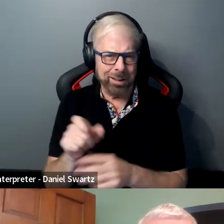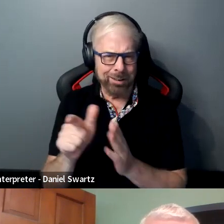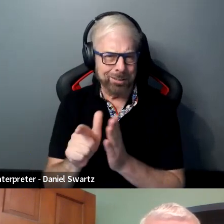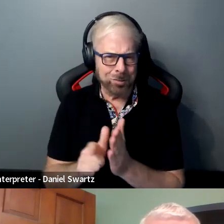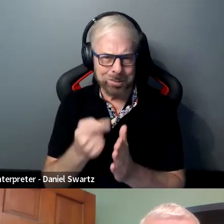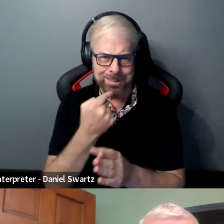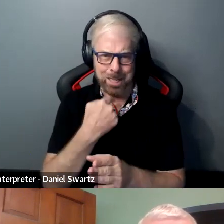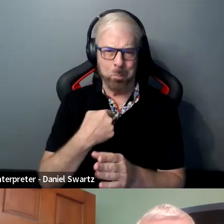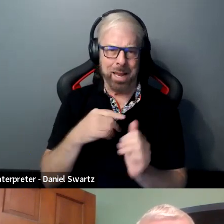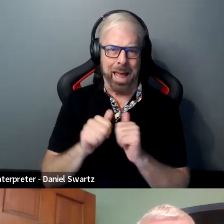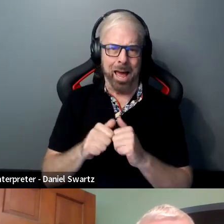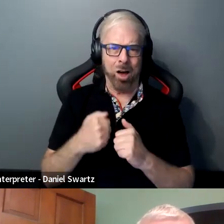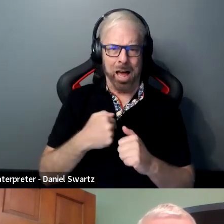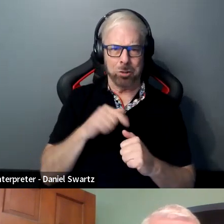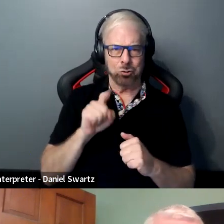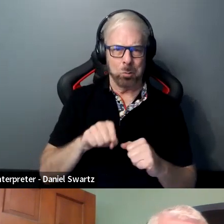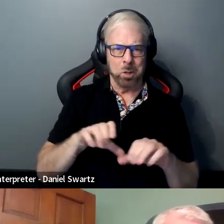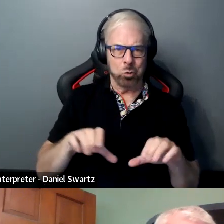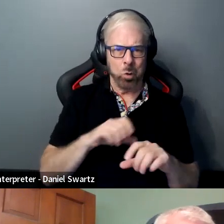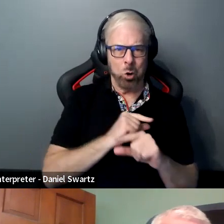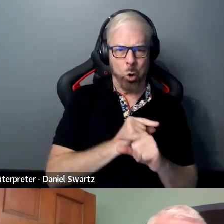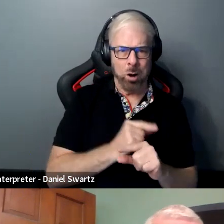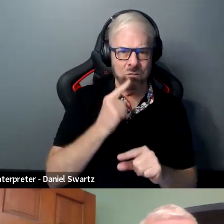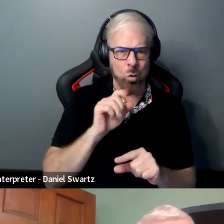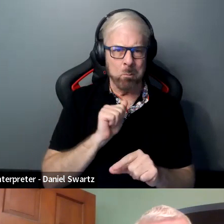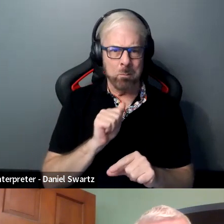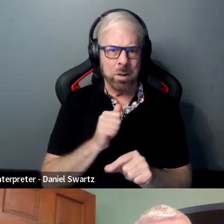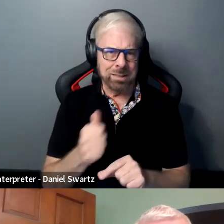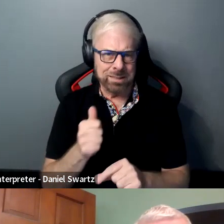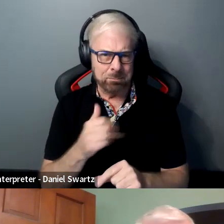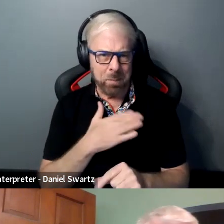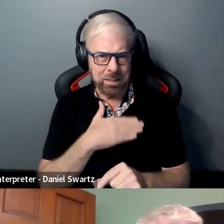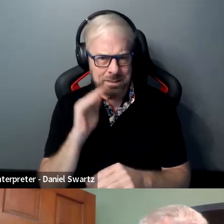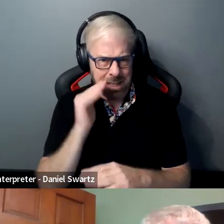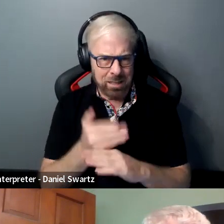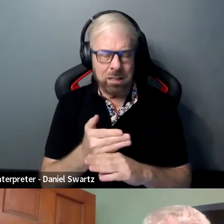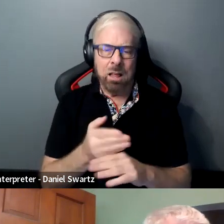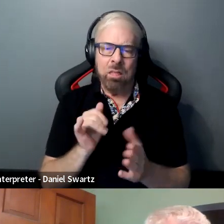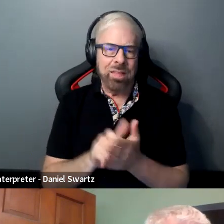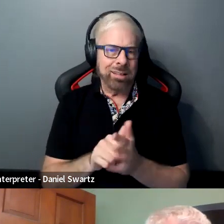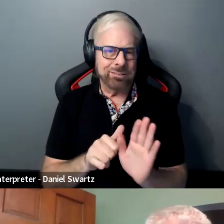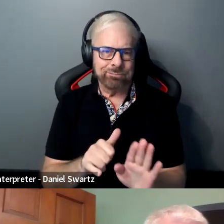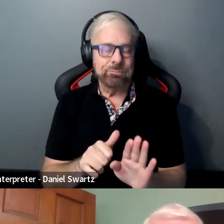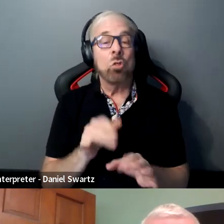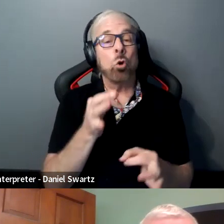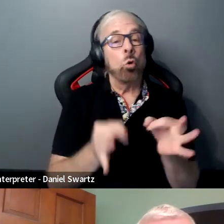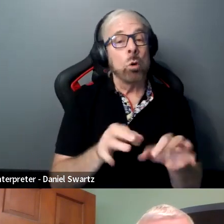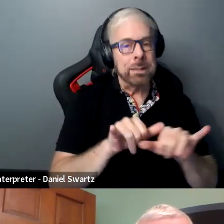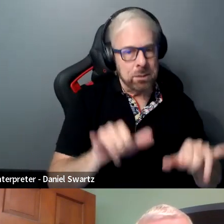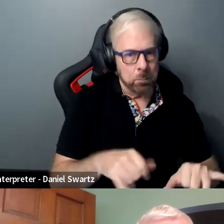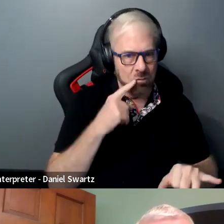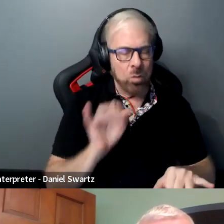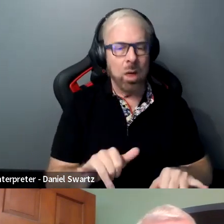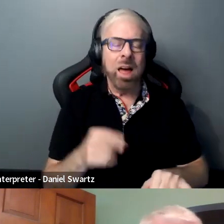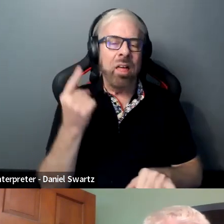son, unless I'm doing something incorrectly. And that's the place of the court system. So I think it could be